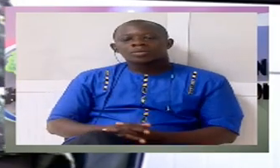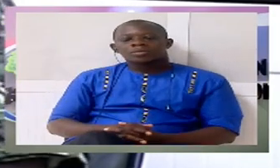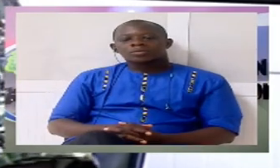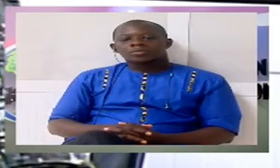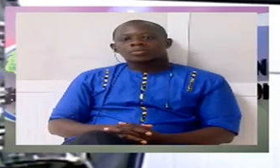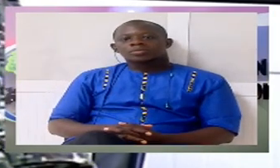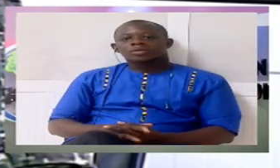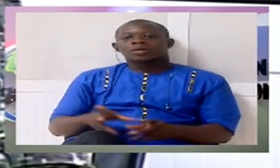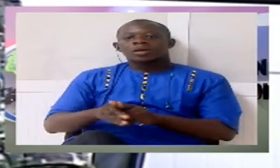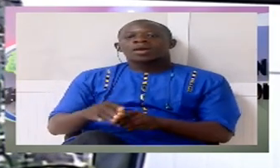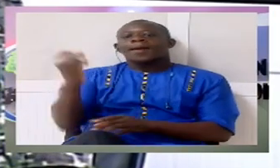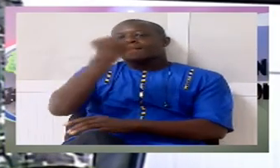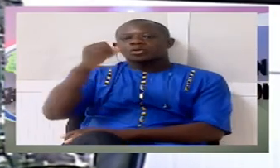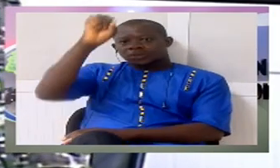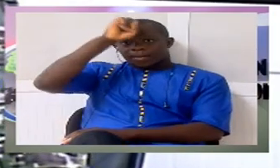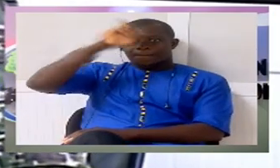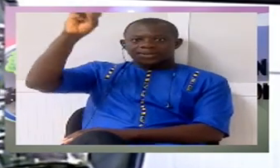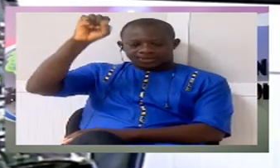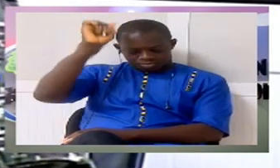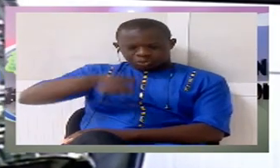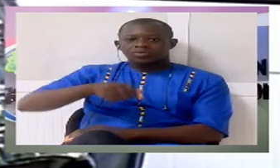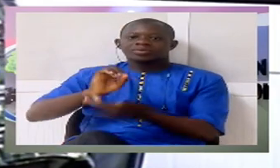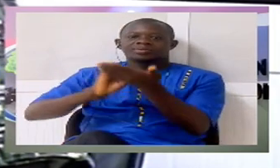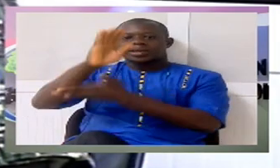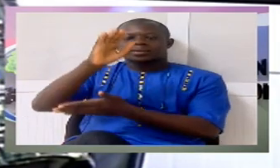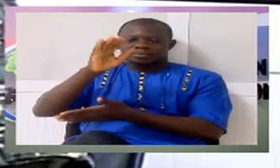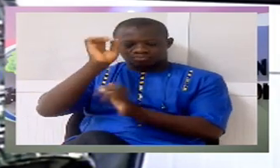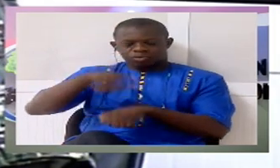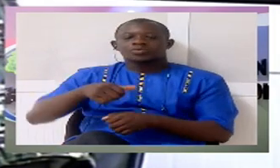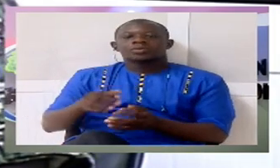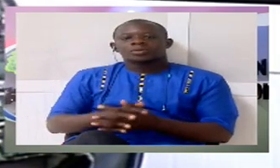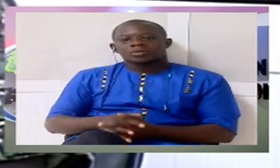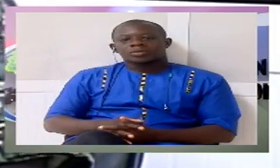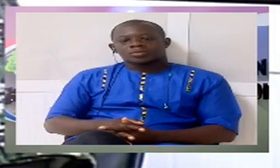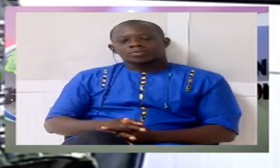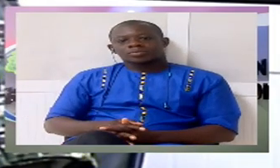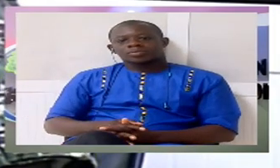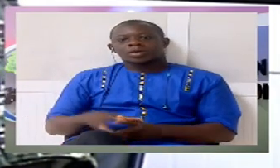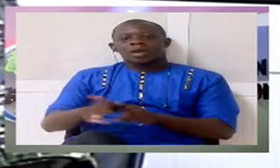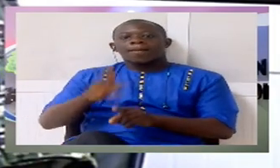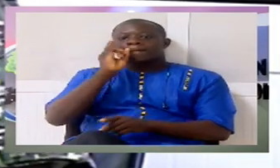Because president mako wax, na president mako wax. Maybe the president should be the one to